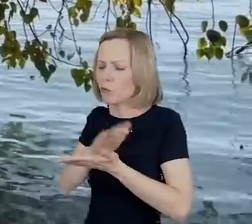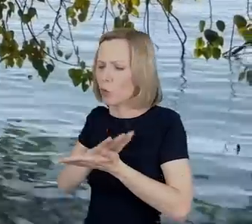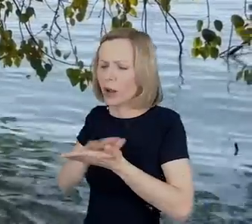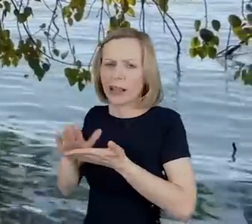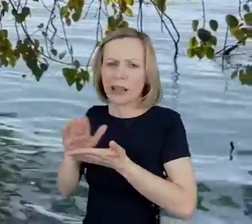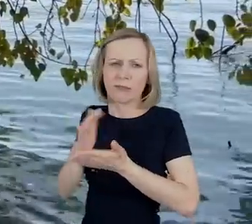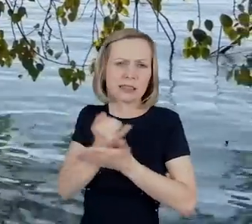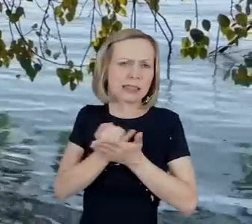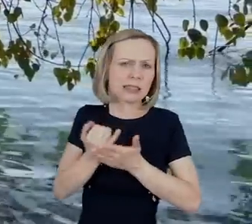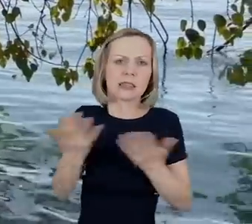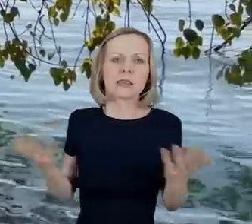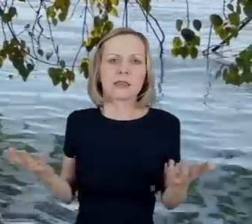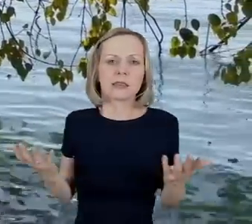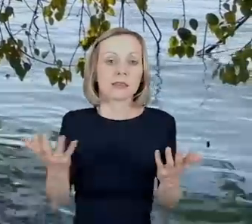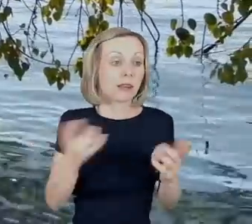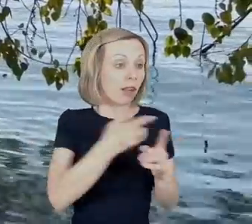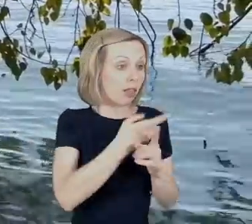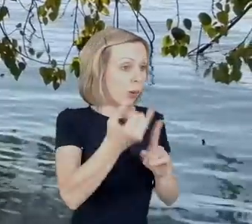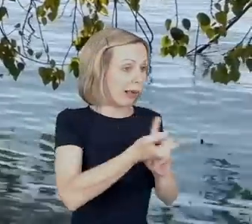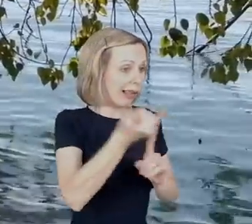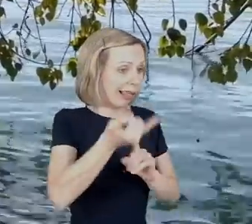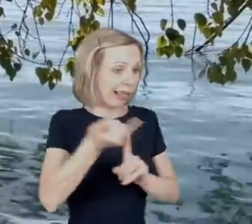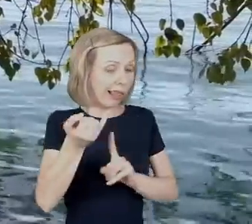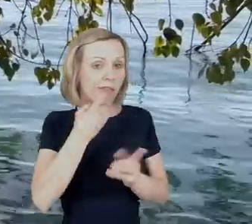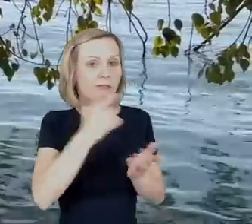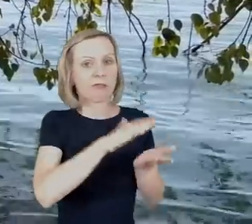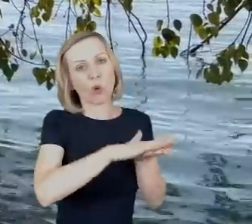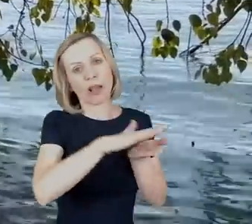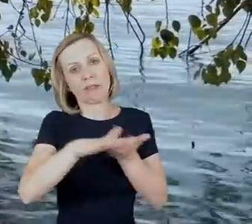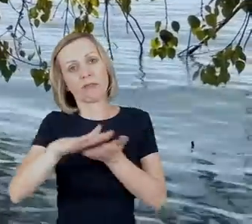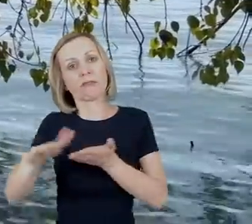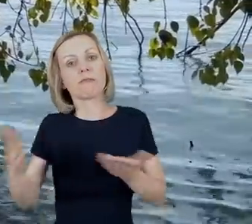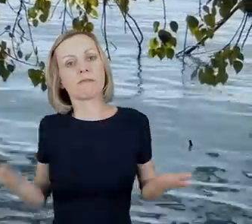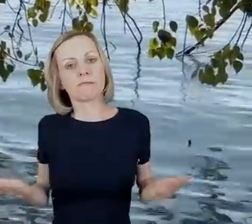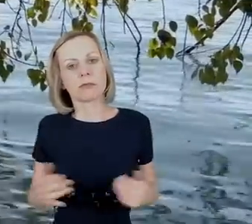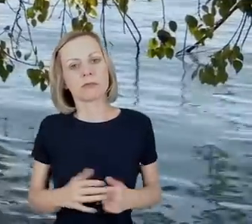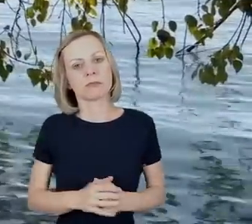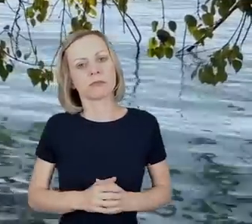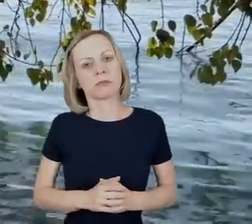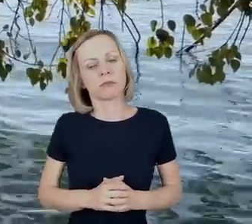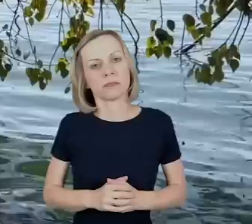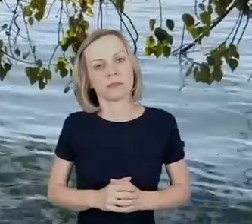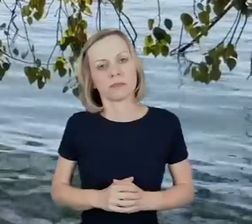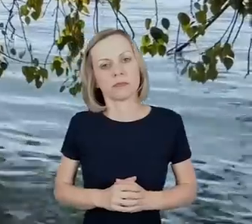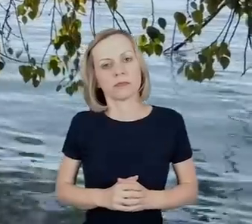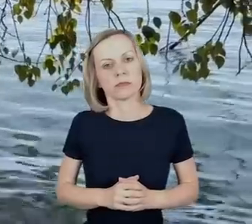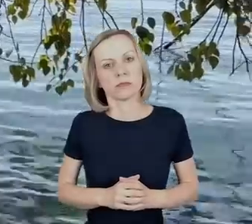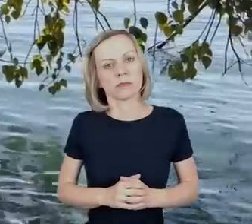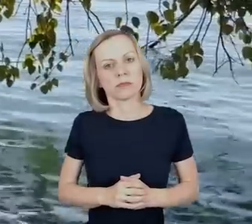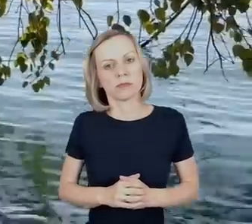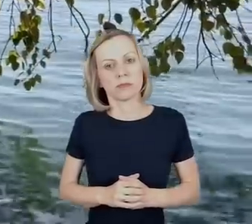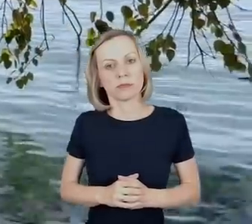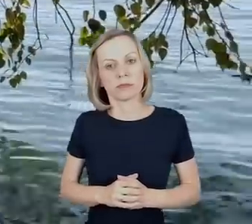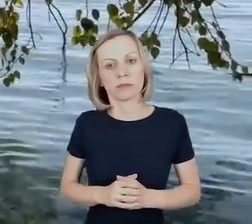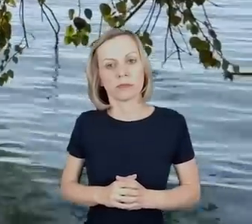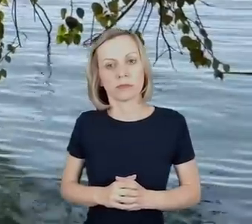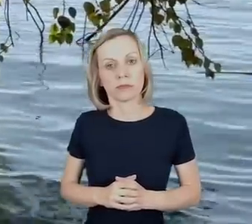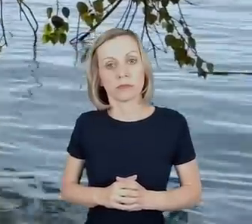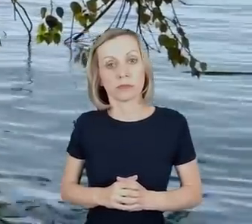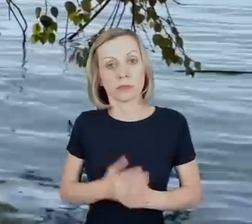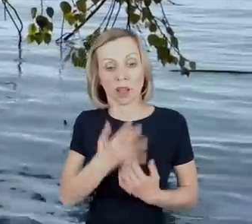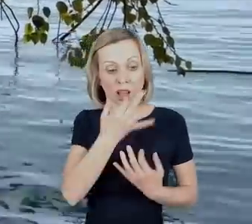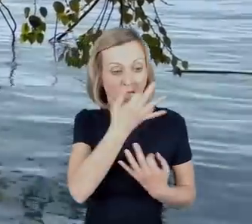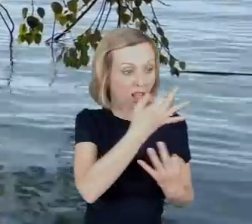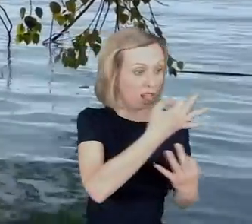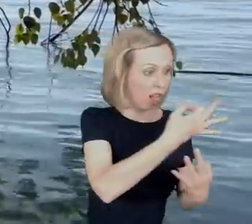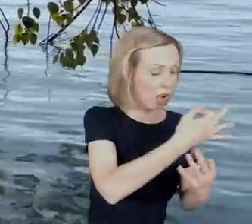our debts as we have forgiven our debtors. And do not bring us to